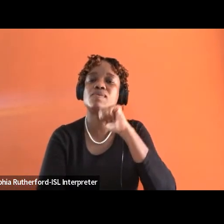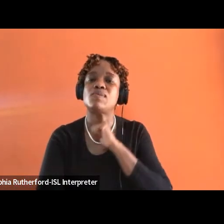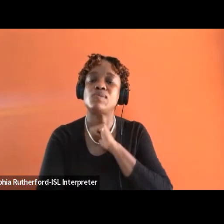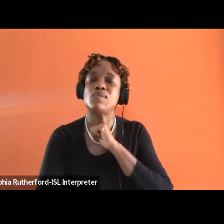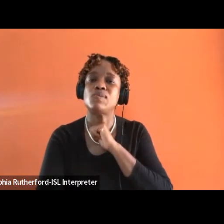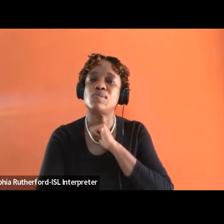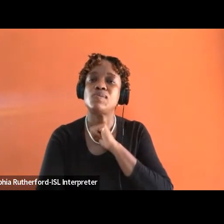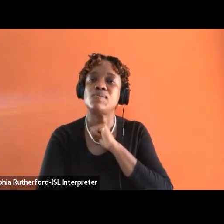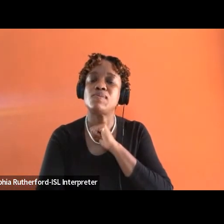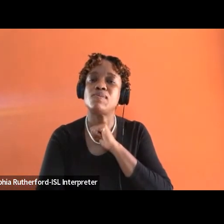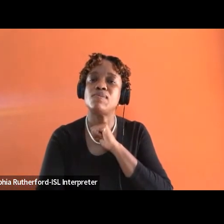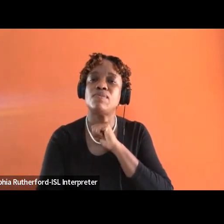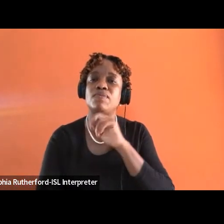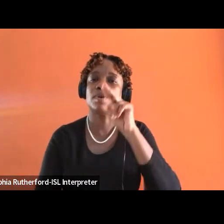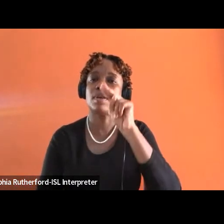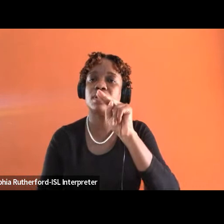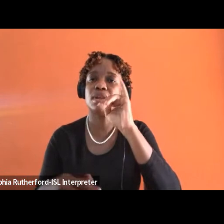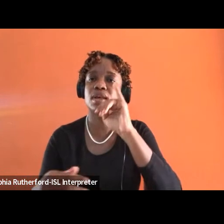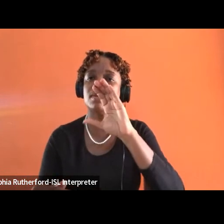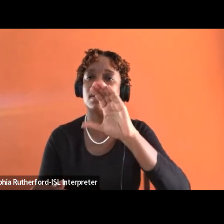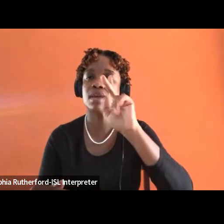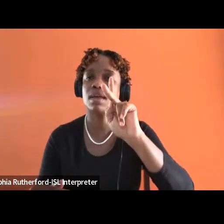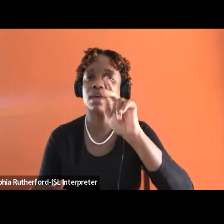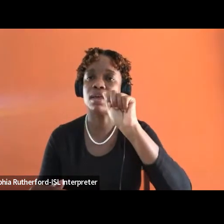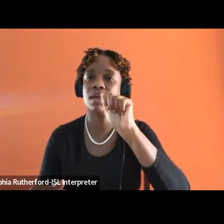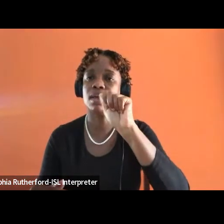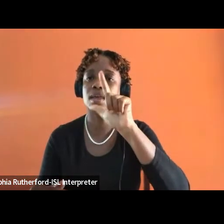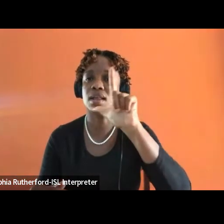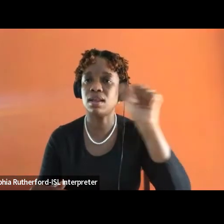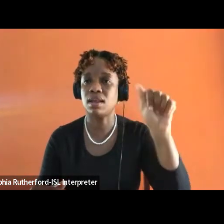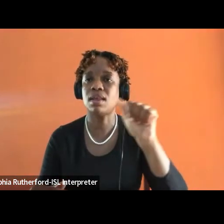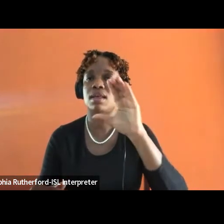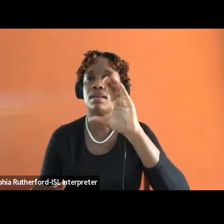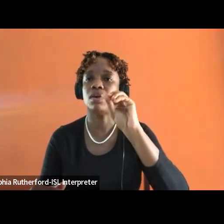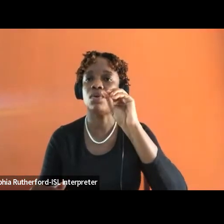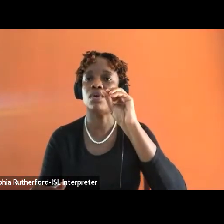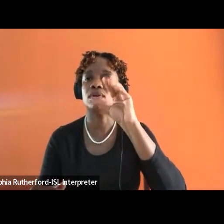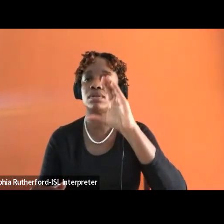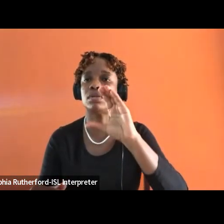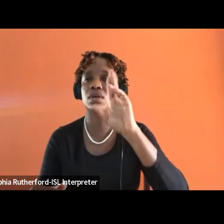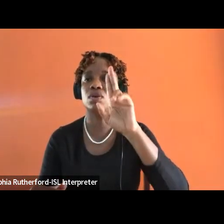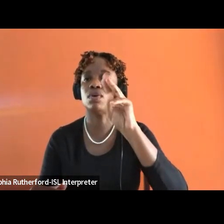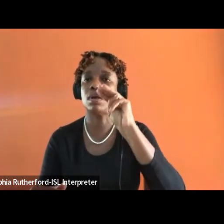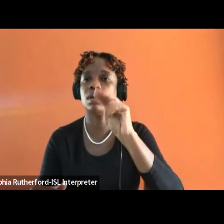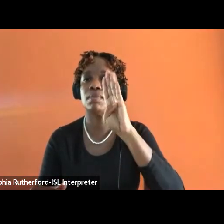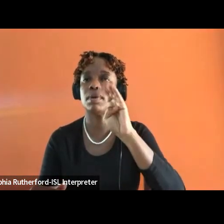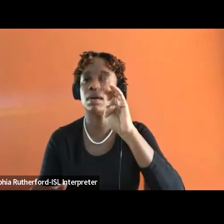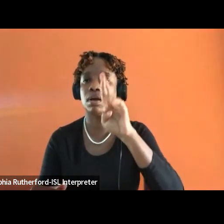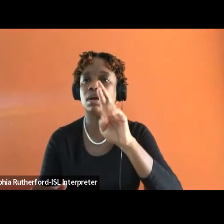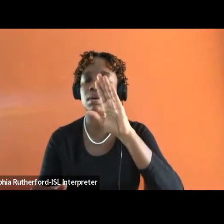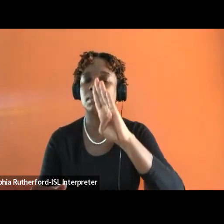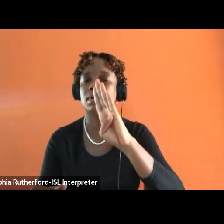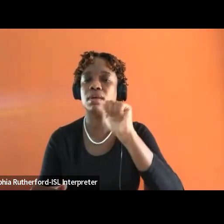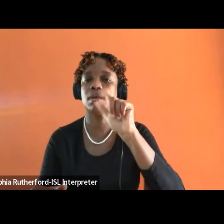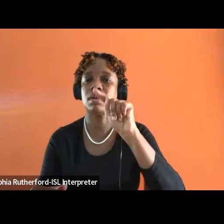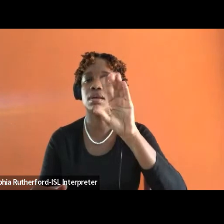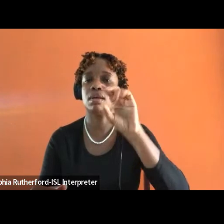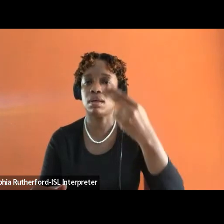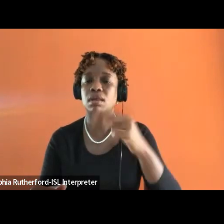hi. It's an observation. I am a multiple sclerosis